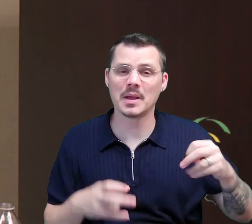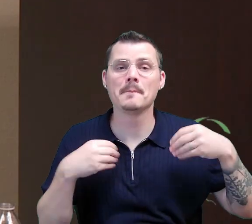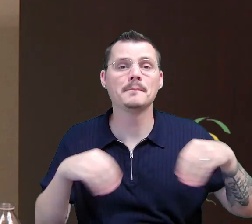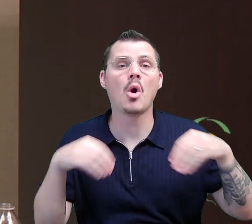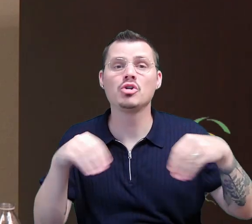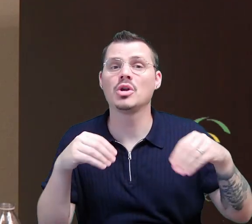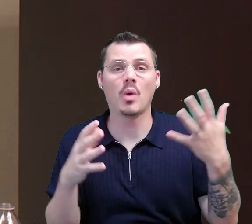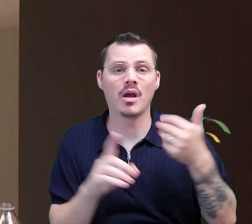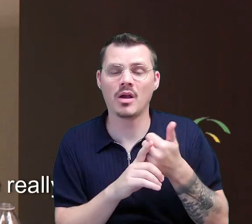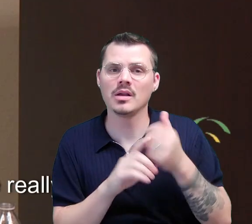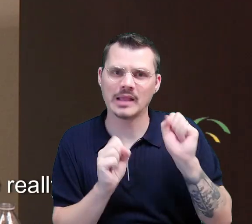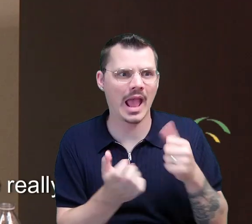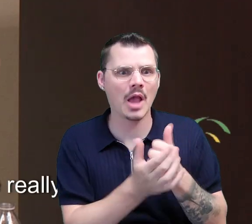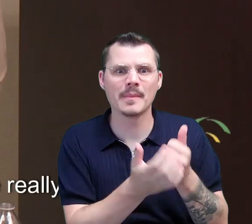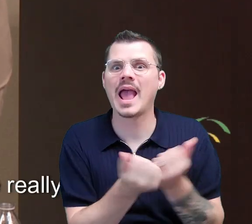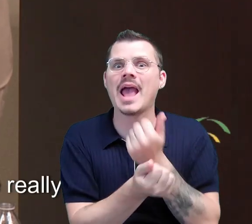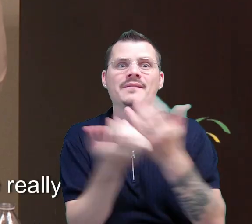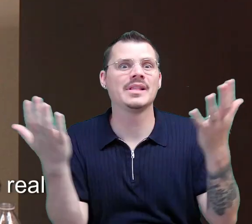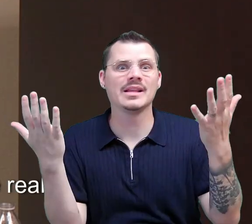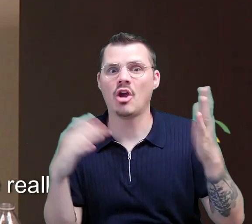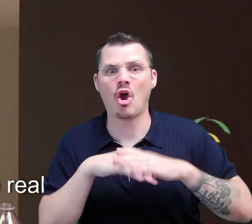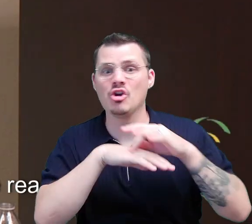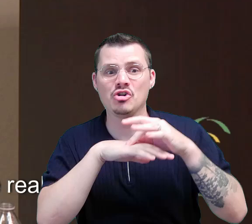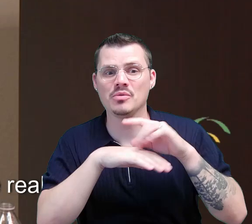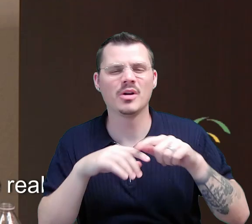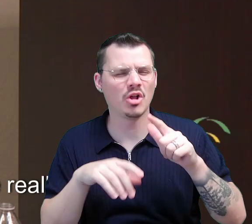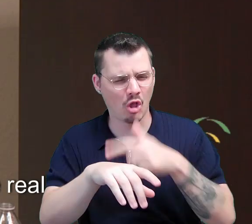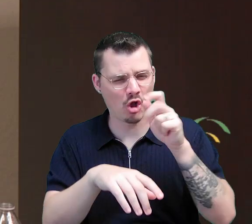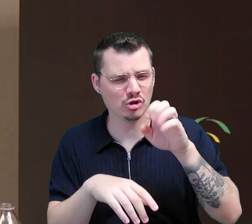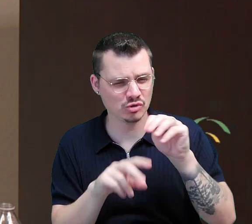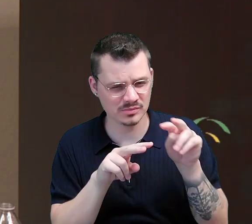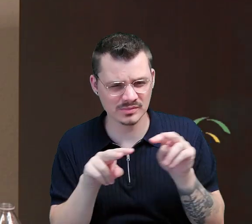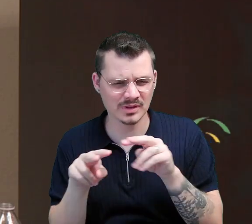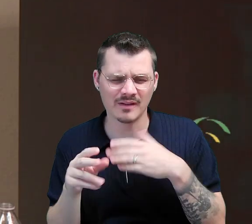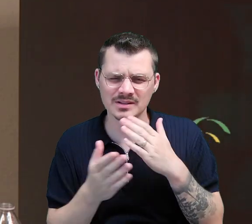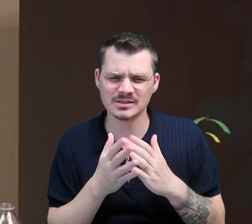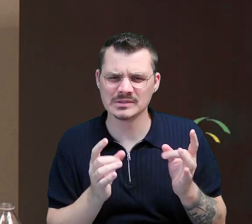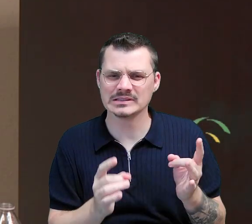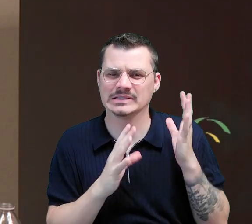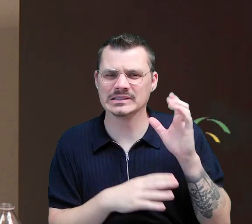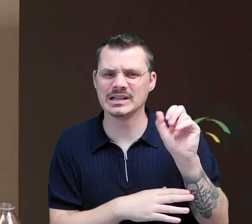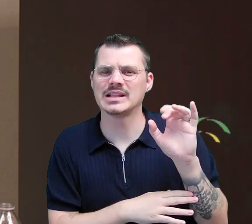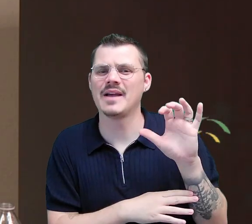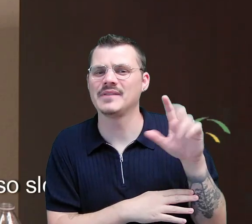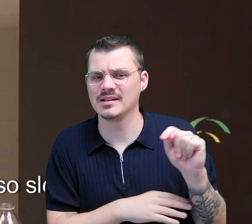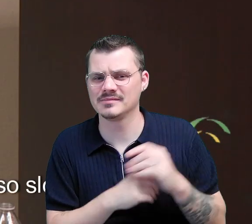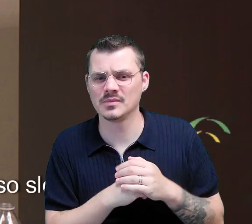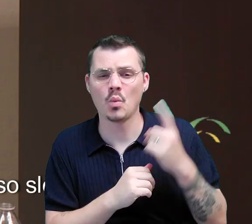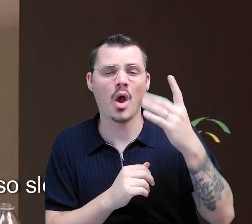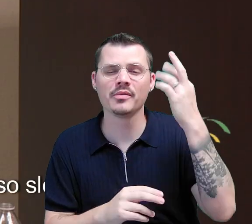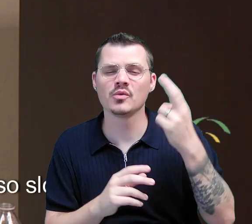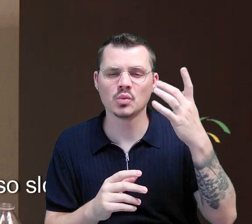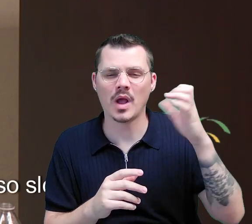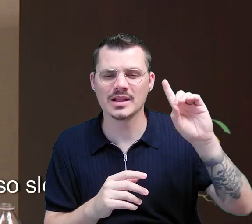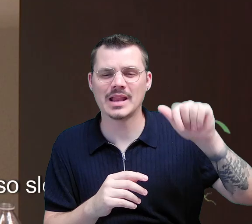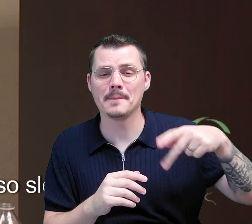everything on earth, but in fact, over the long term, has some really pretty terrible side effects. One of the